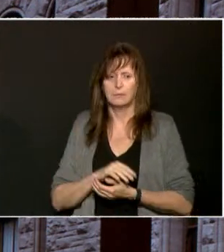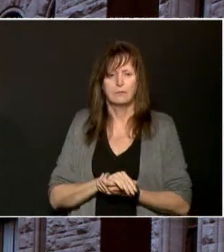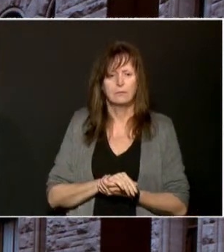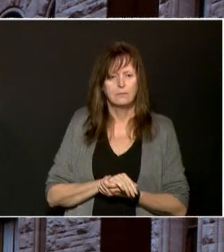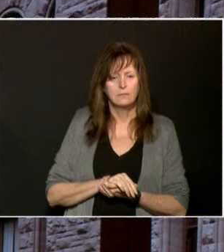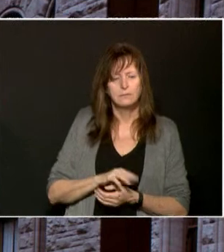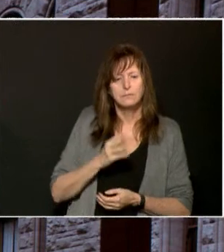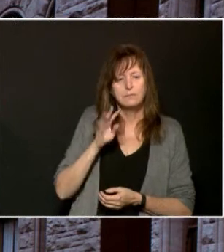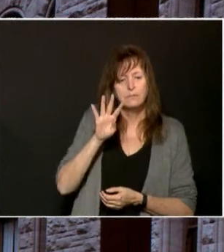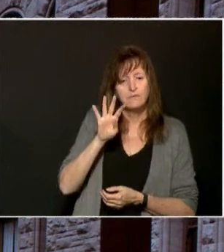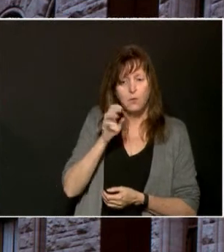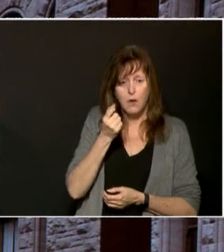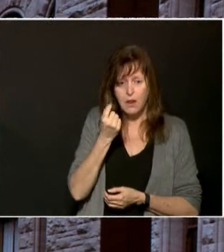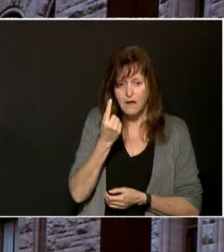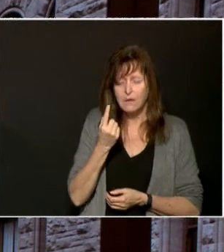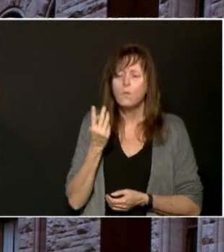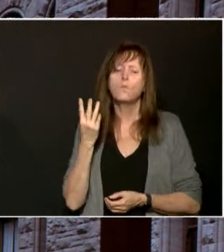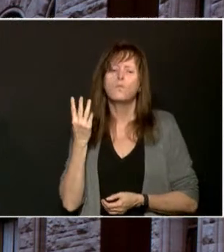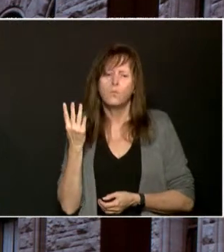411 cases on Wednesday,